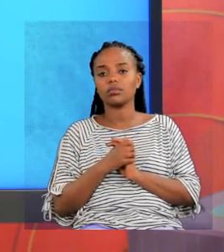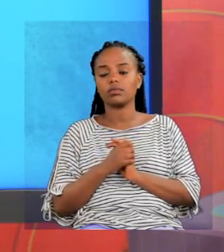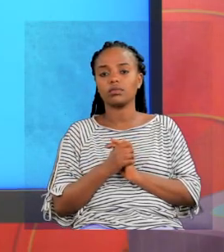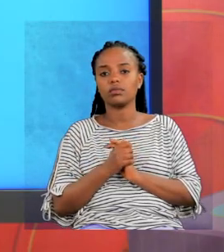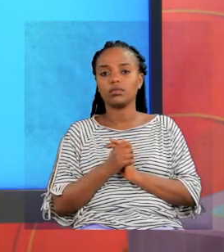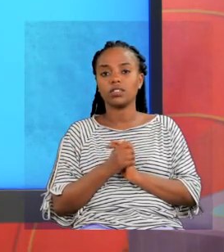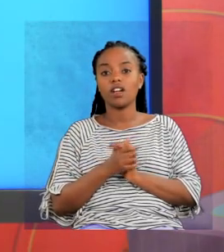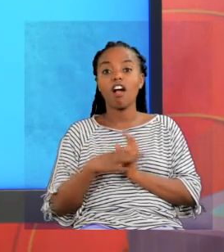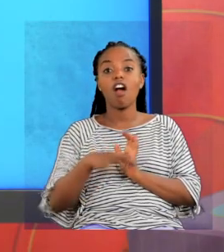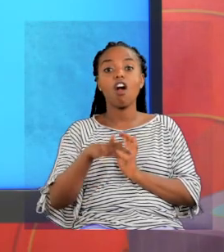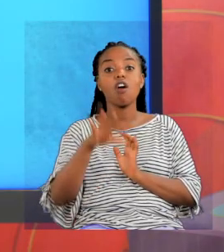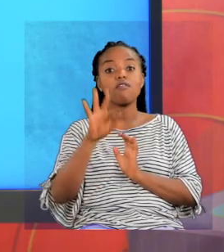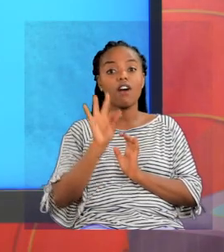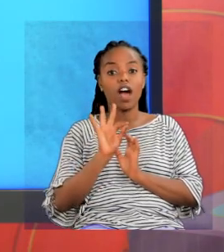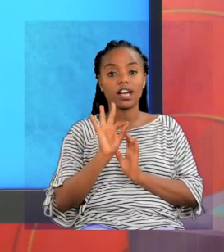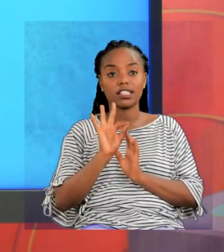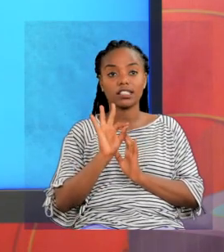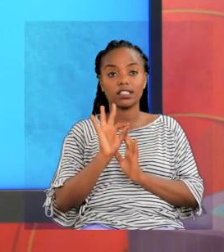to find